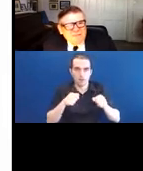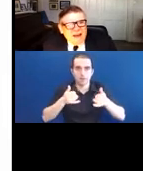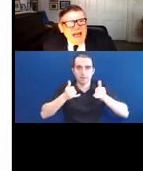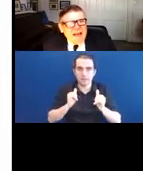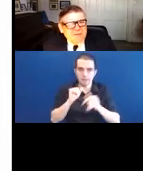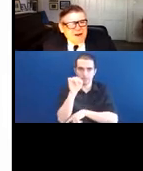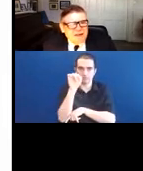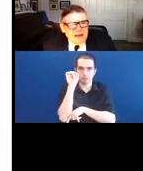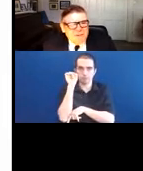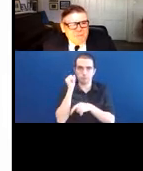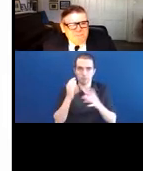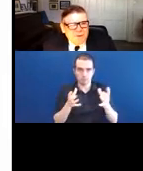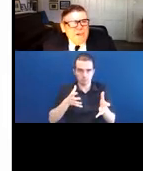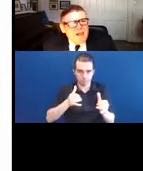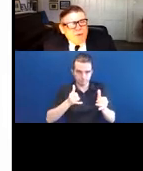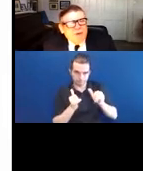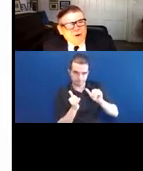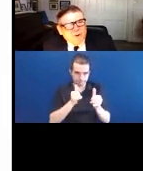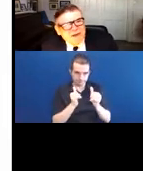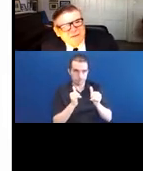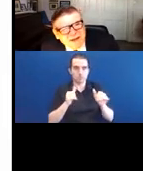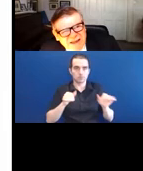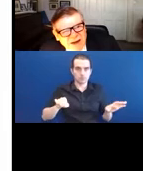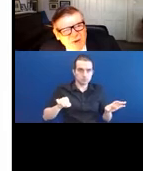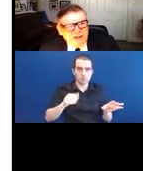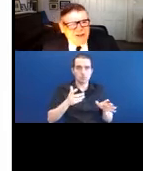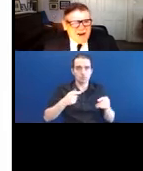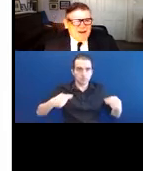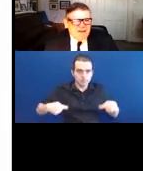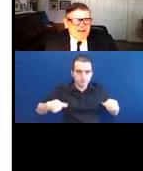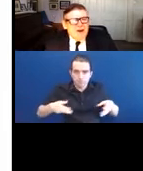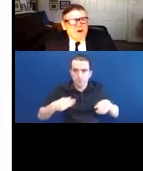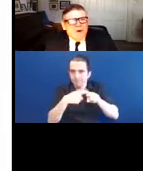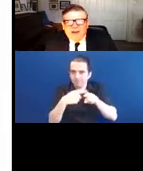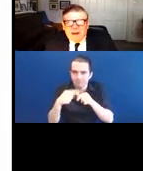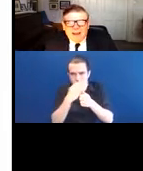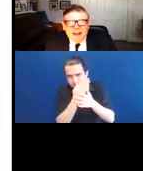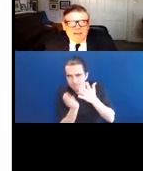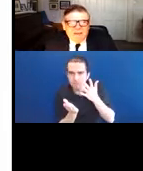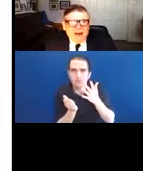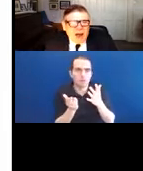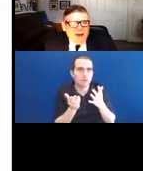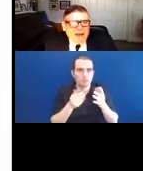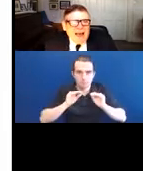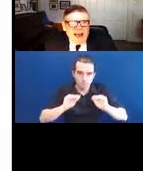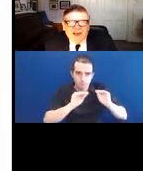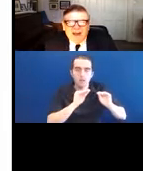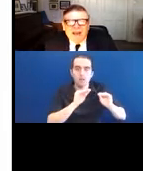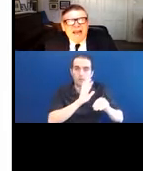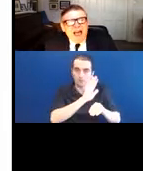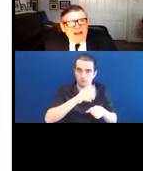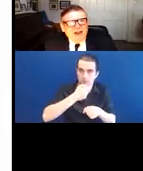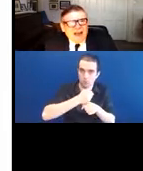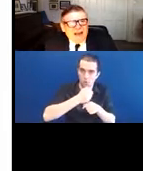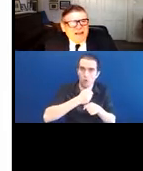there to be expert disabled people, what we call disability equality trainers, who actually make their living by going and